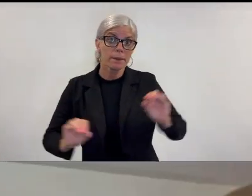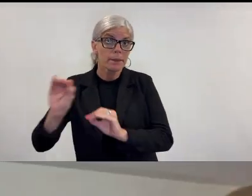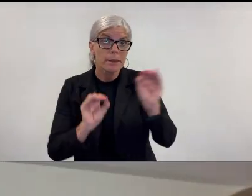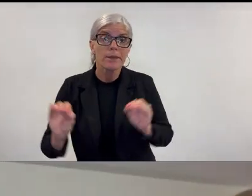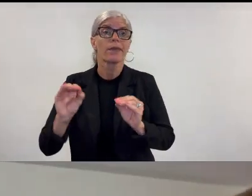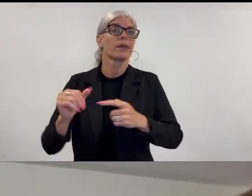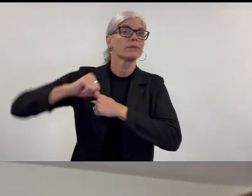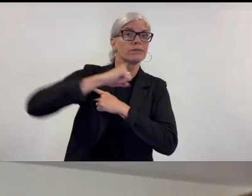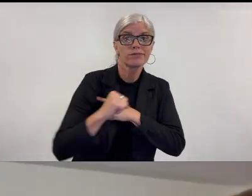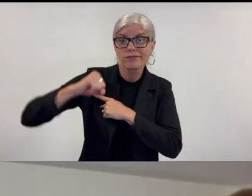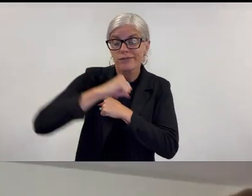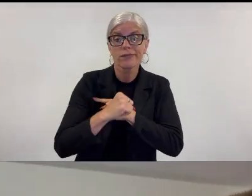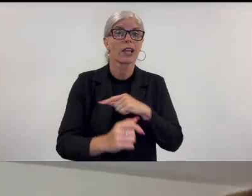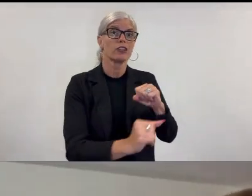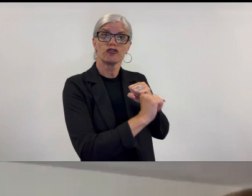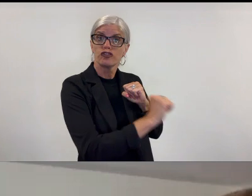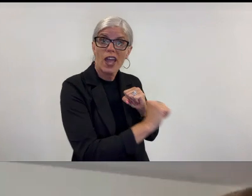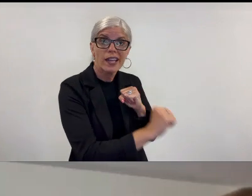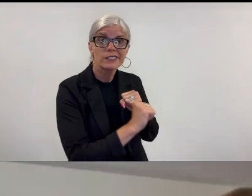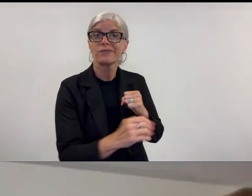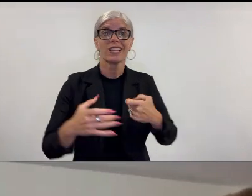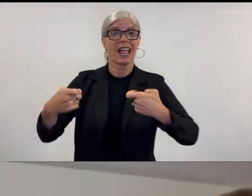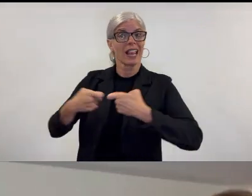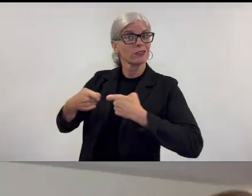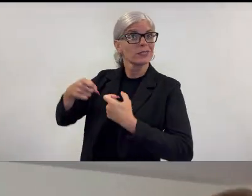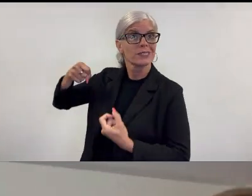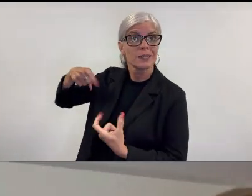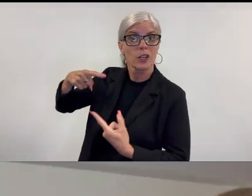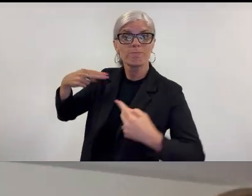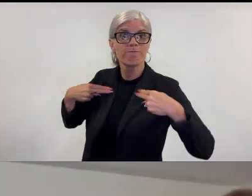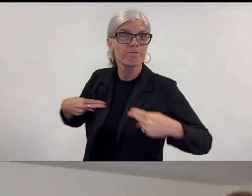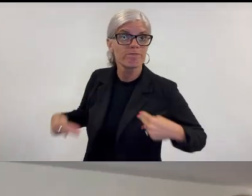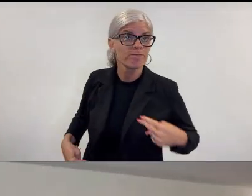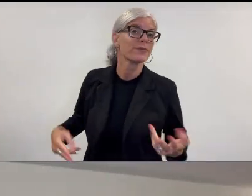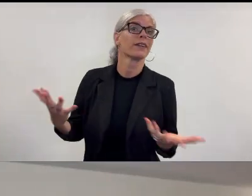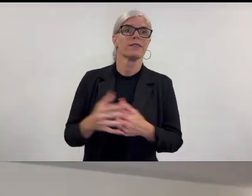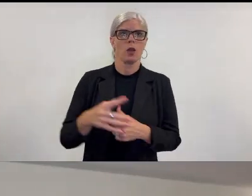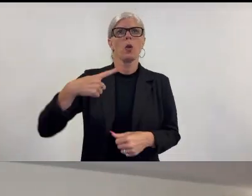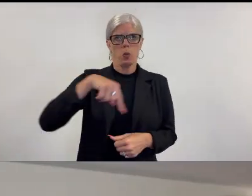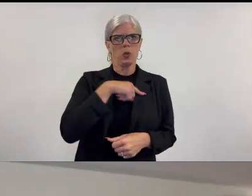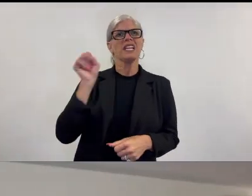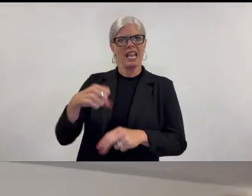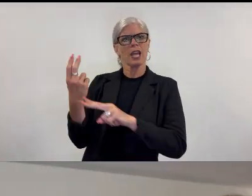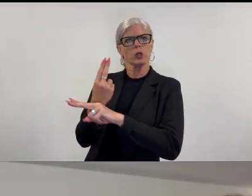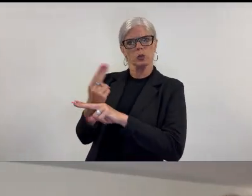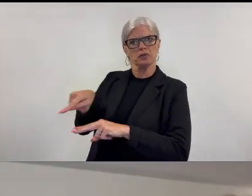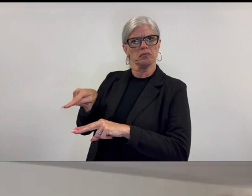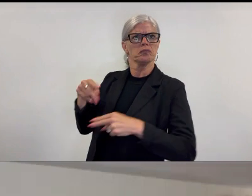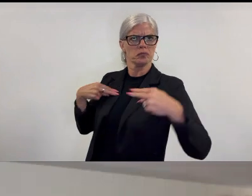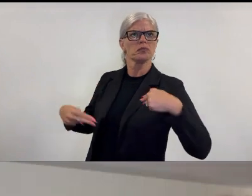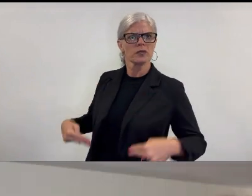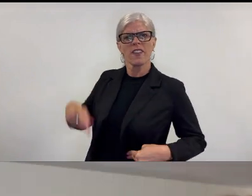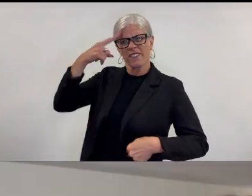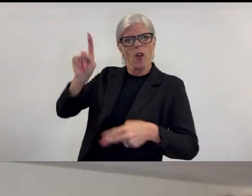motion, stretching, electrical stimulation / TENS. We can